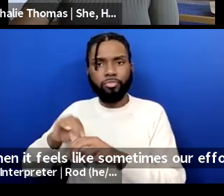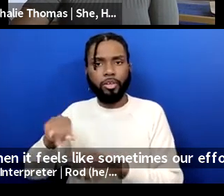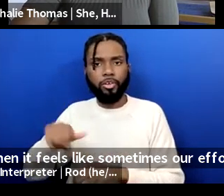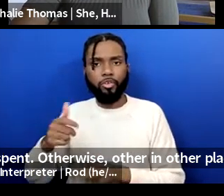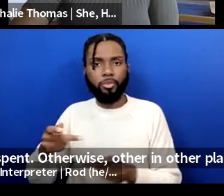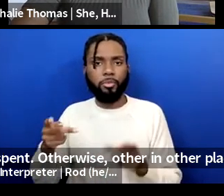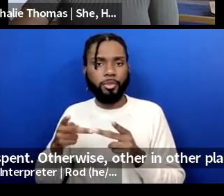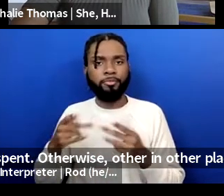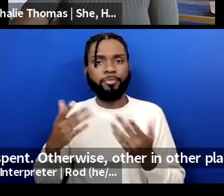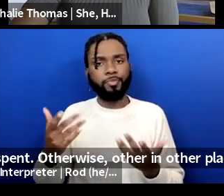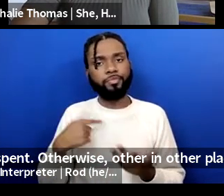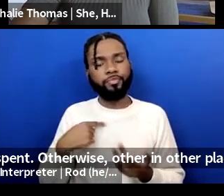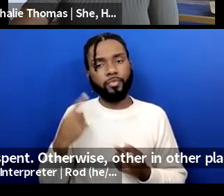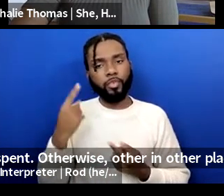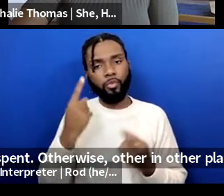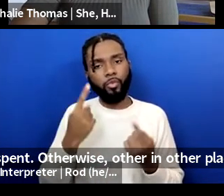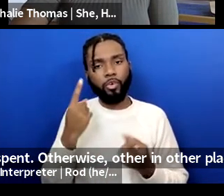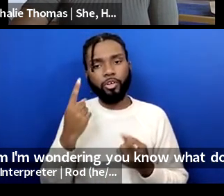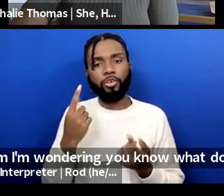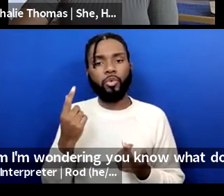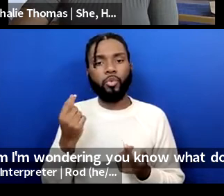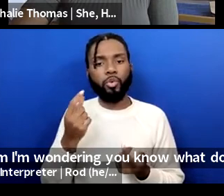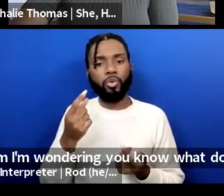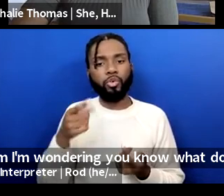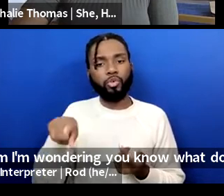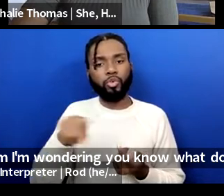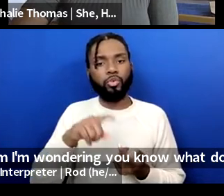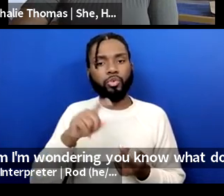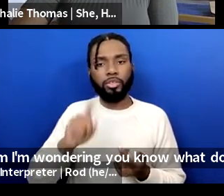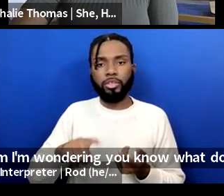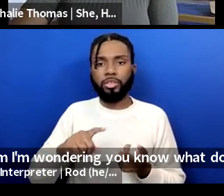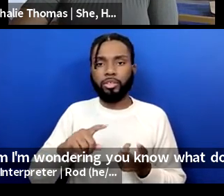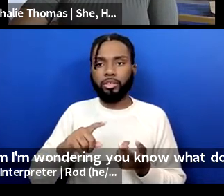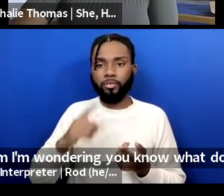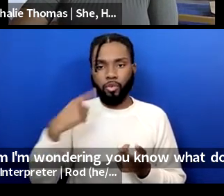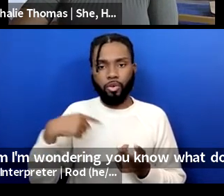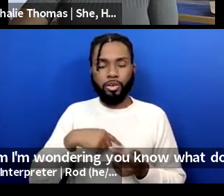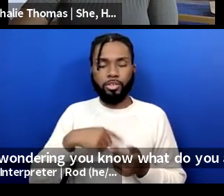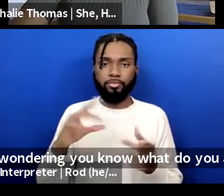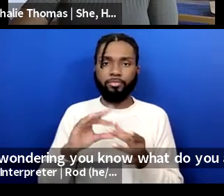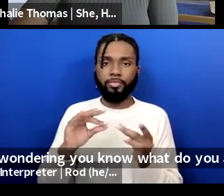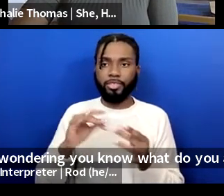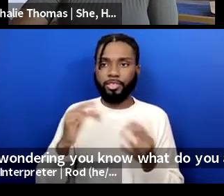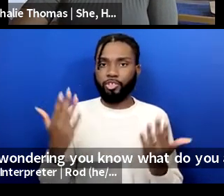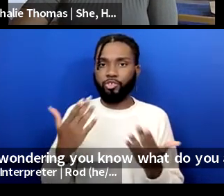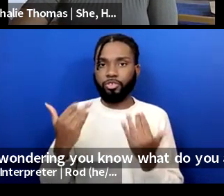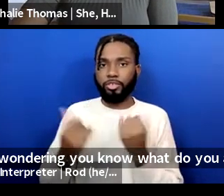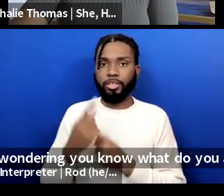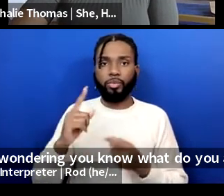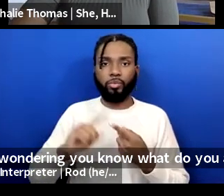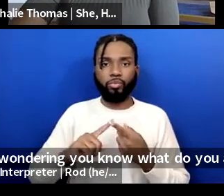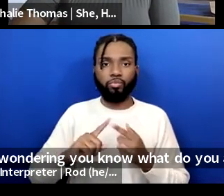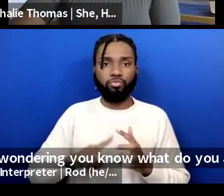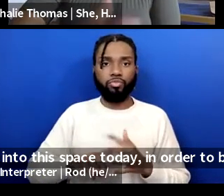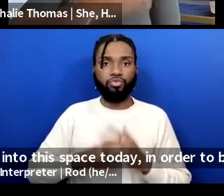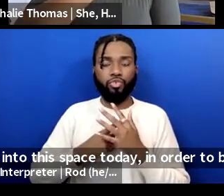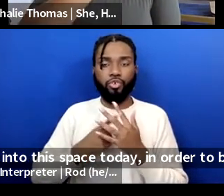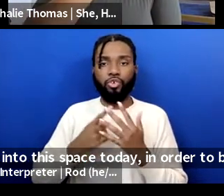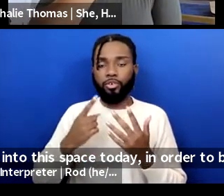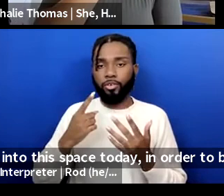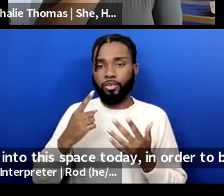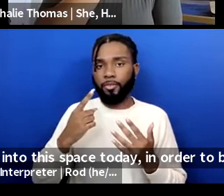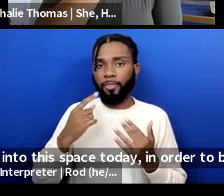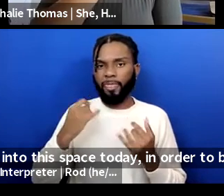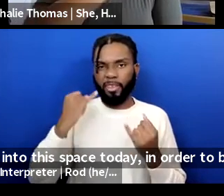So I'm wondering, what do you all need to speak into this space today in order to begin